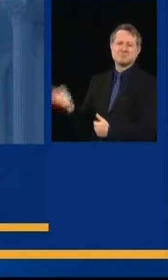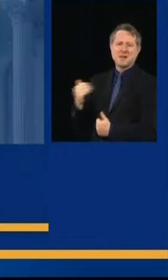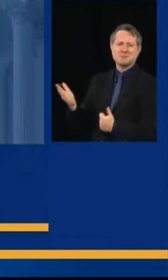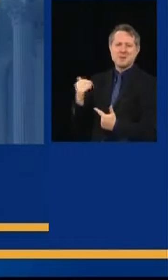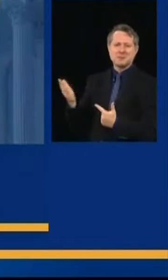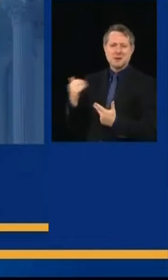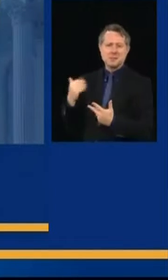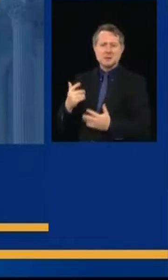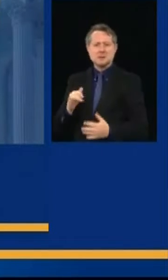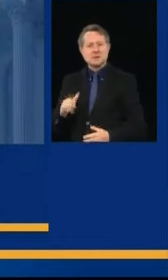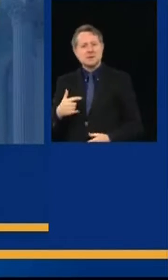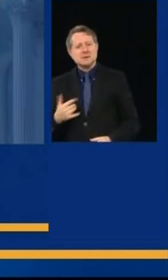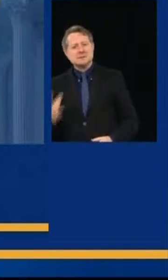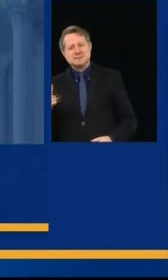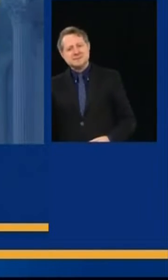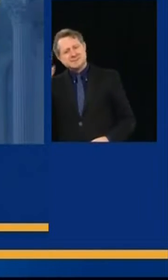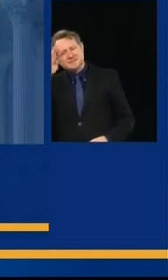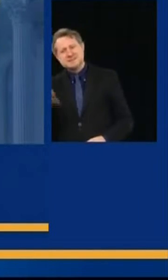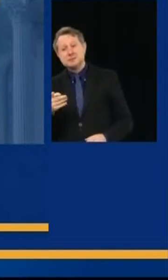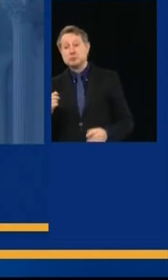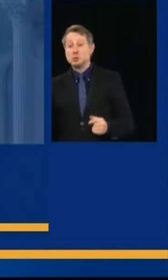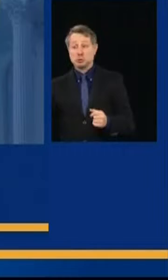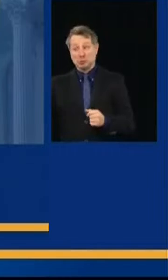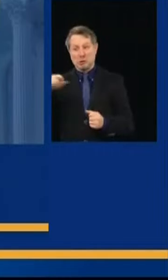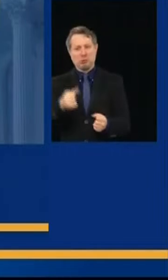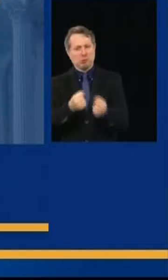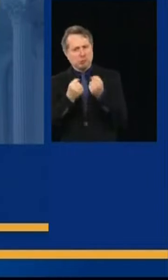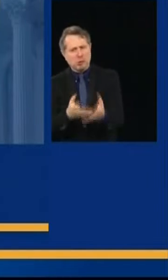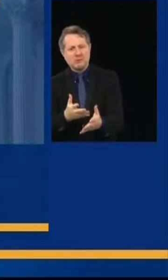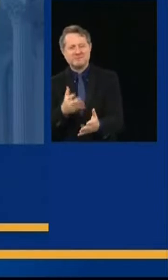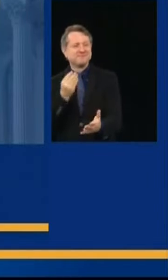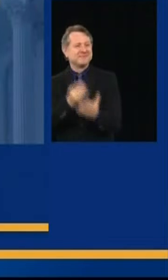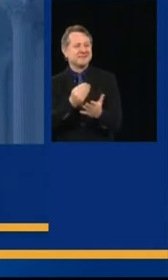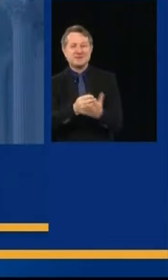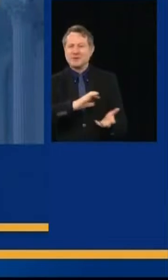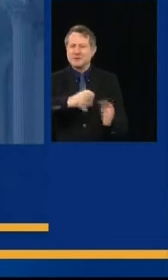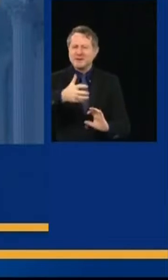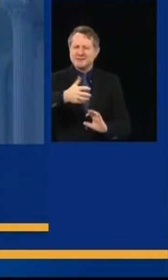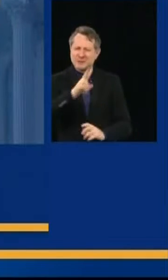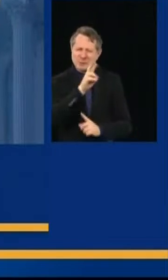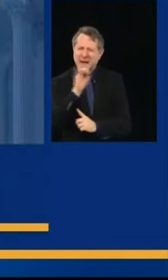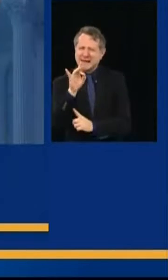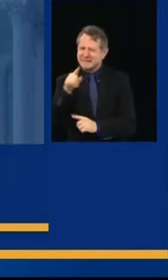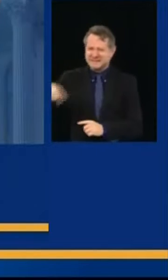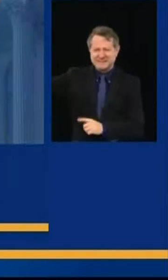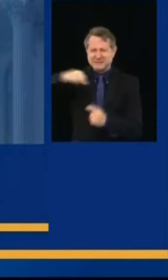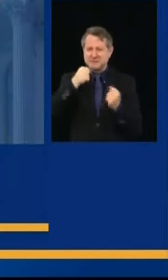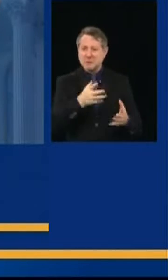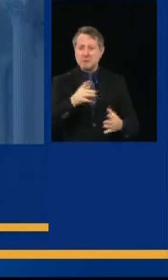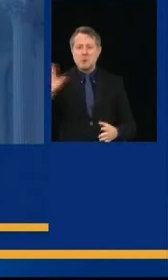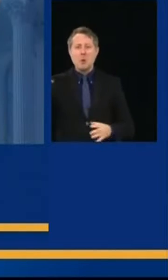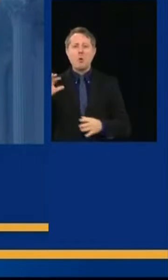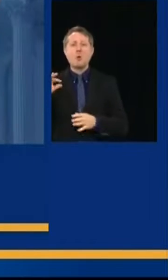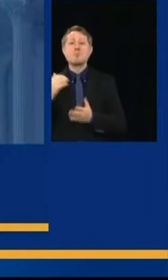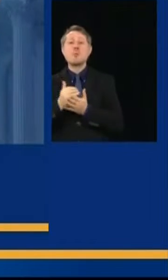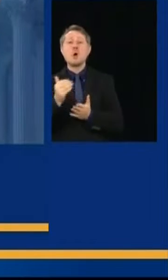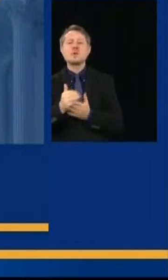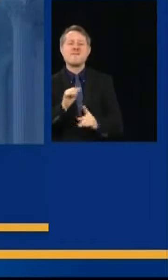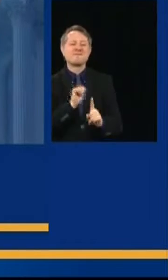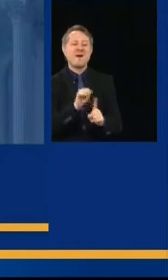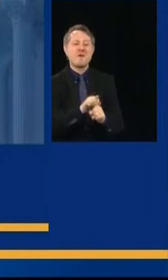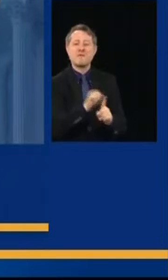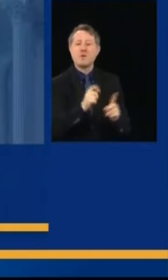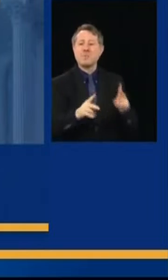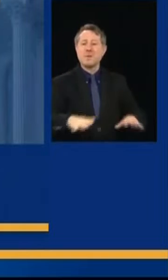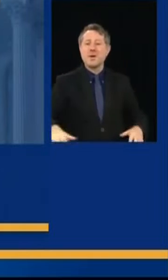create a financial catastrophe in 2008 because of these mortgage scams and mortgage frauds.